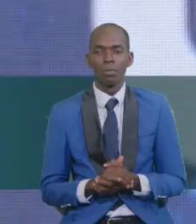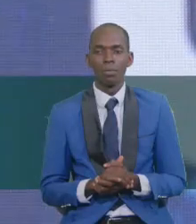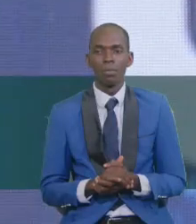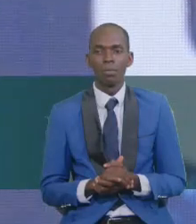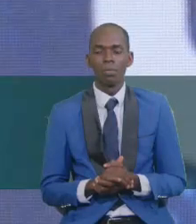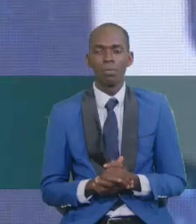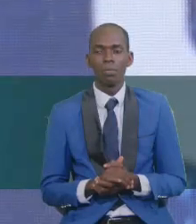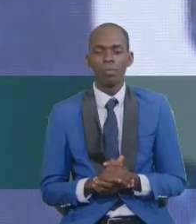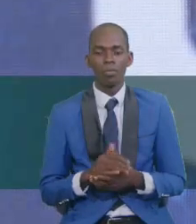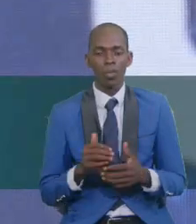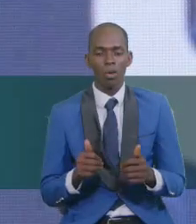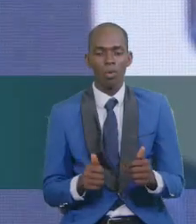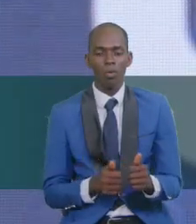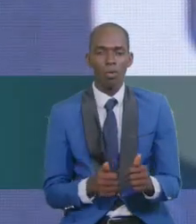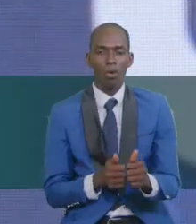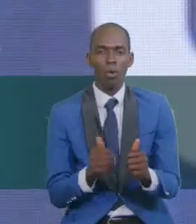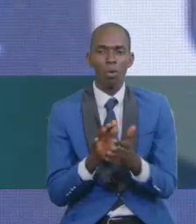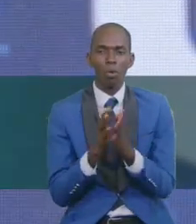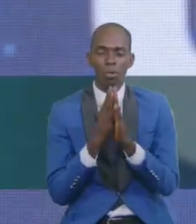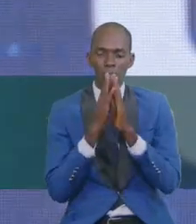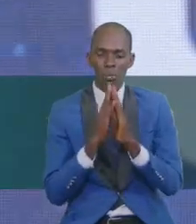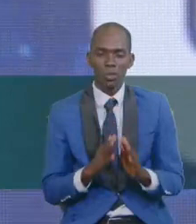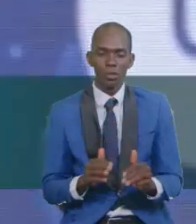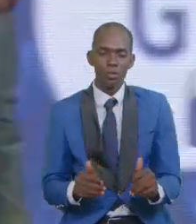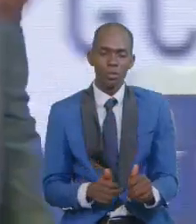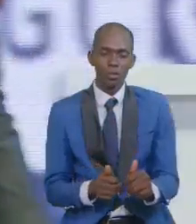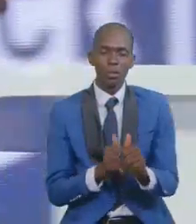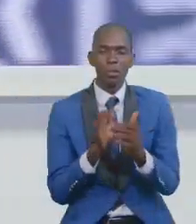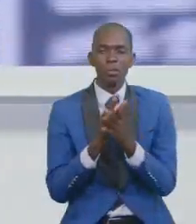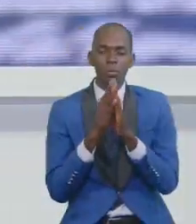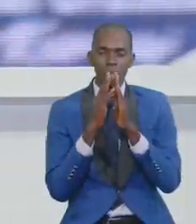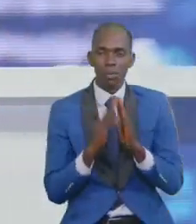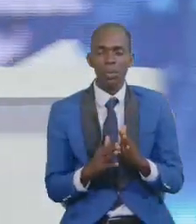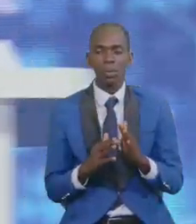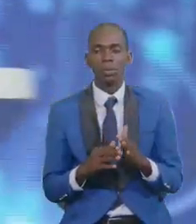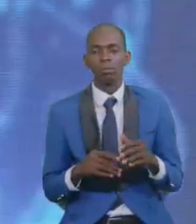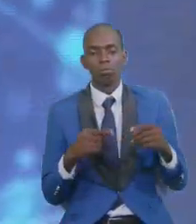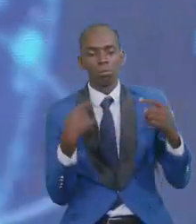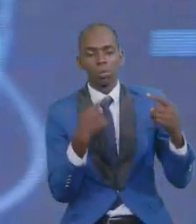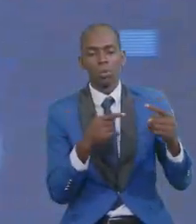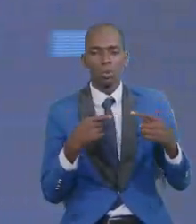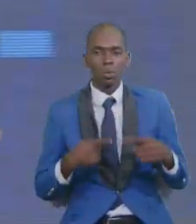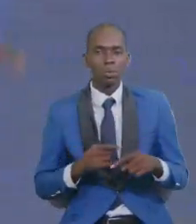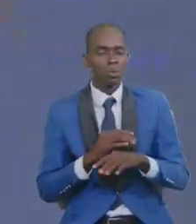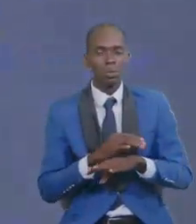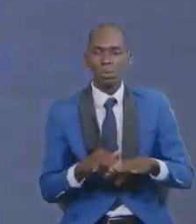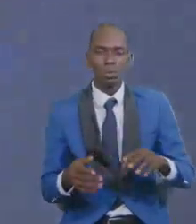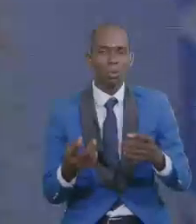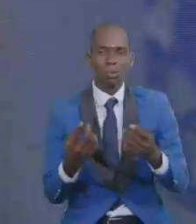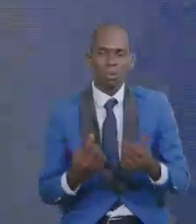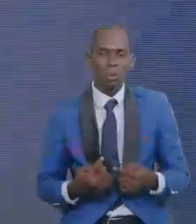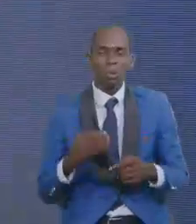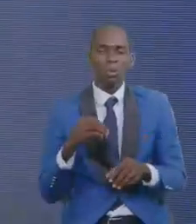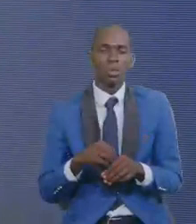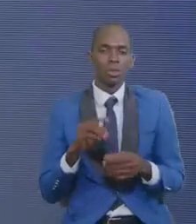Follow peace, follow peace. Strife does not come into the